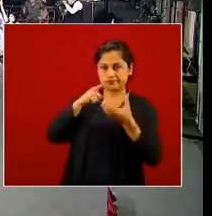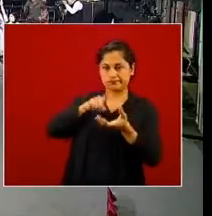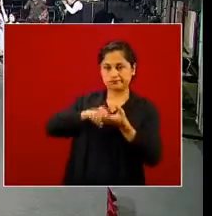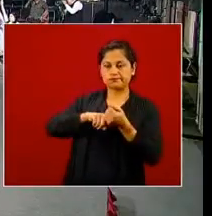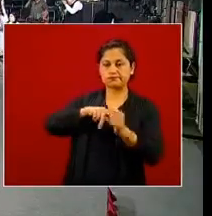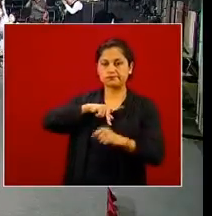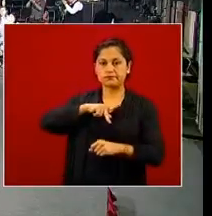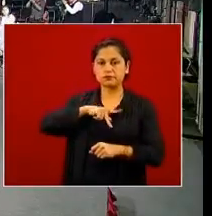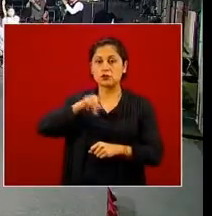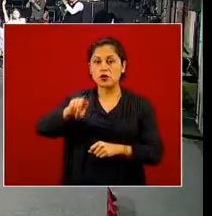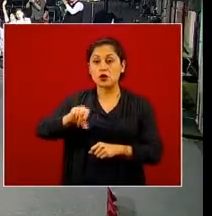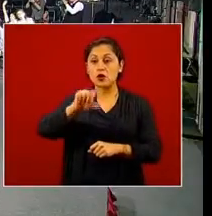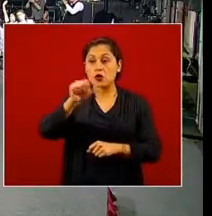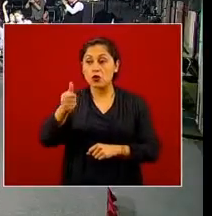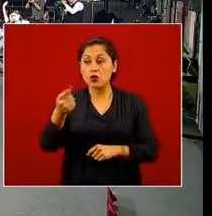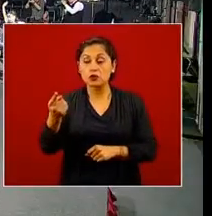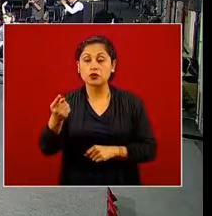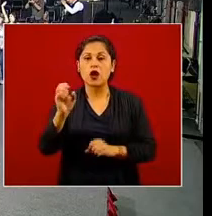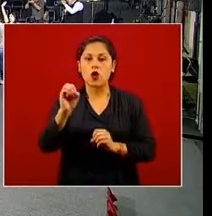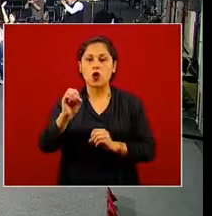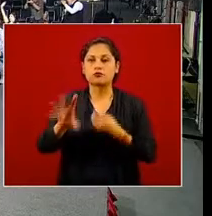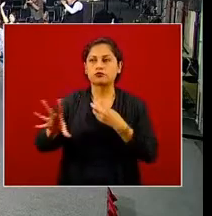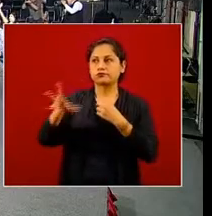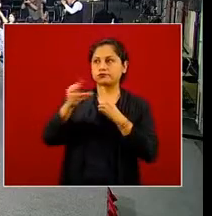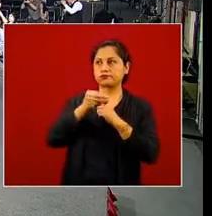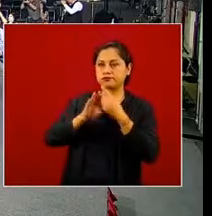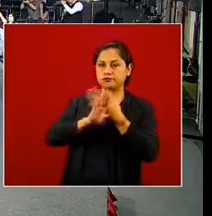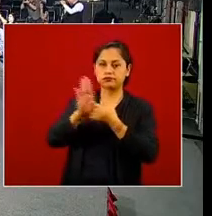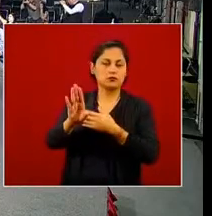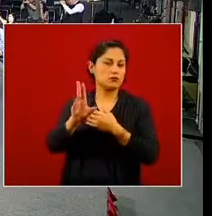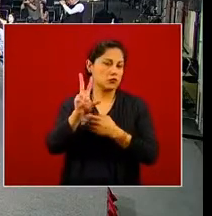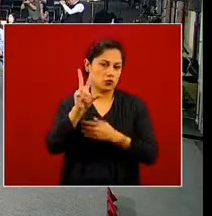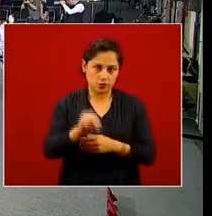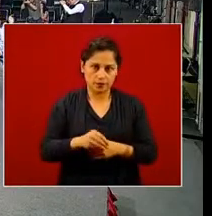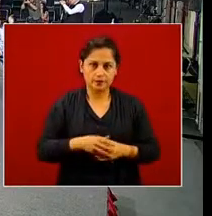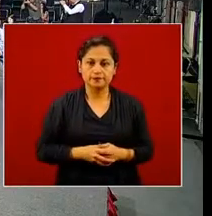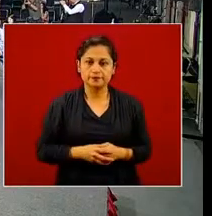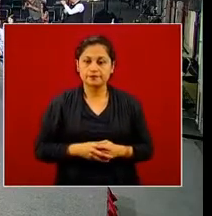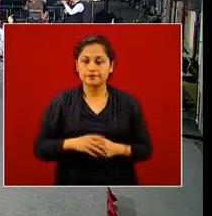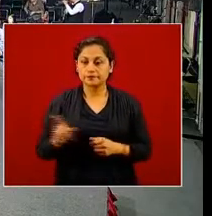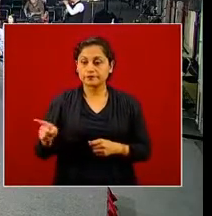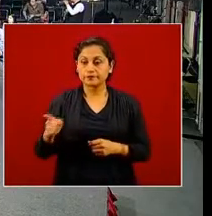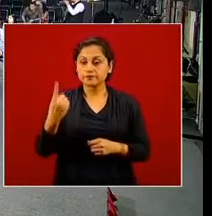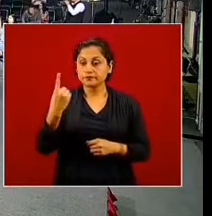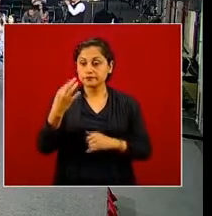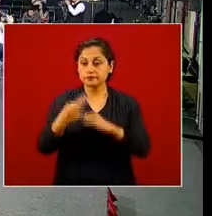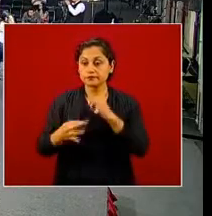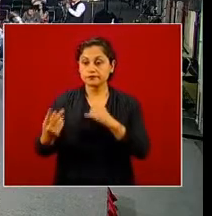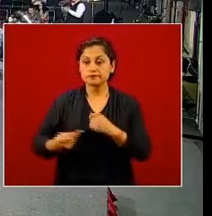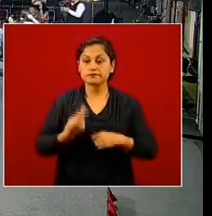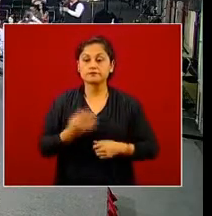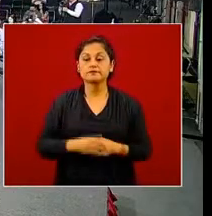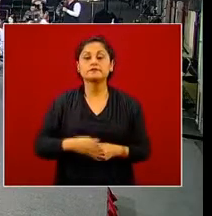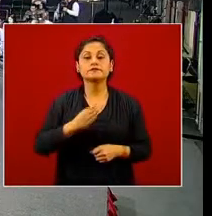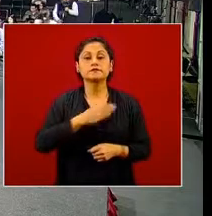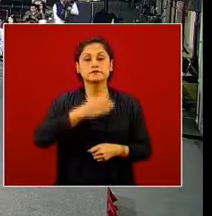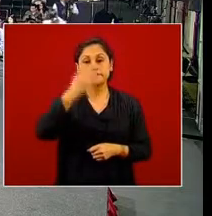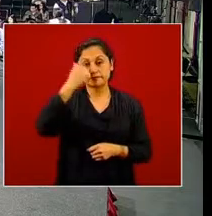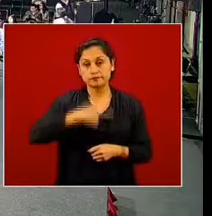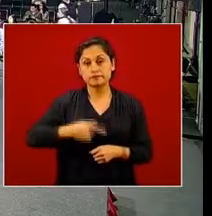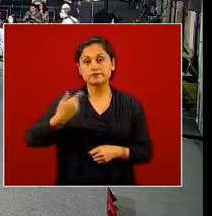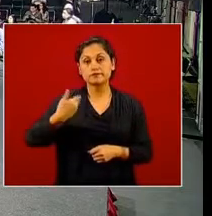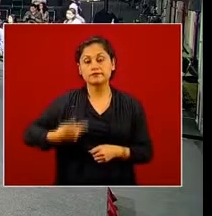not to protect people who don't have the infection. I think we might have some time for one or two